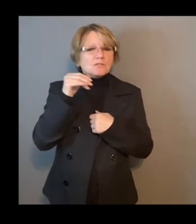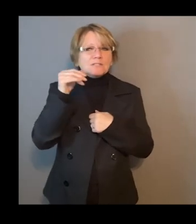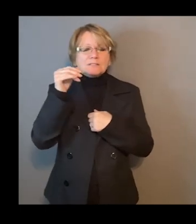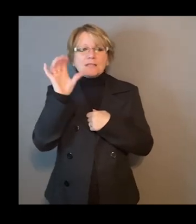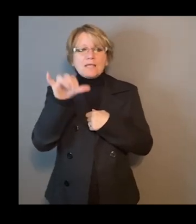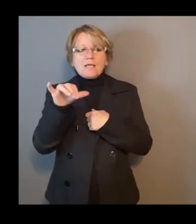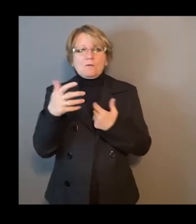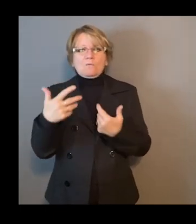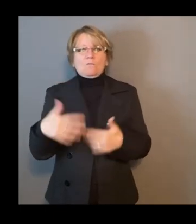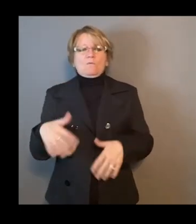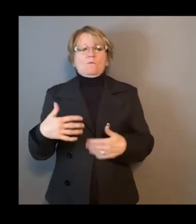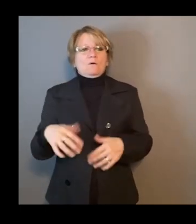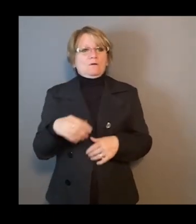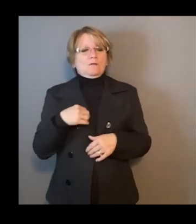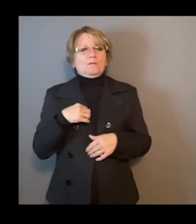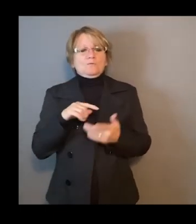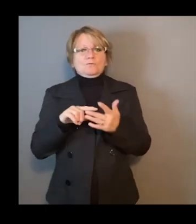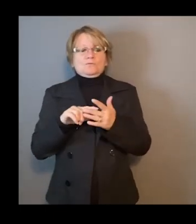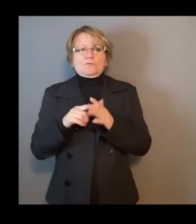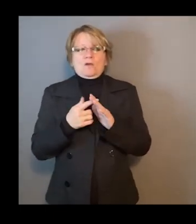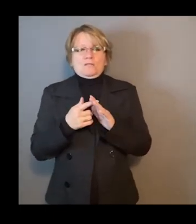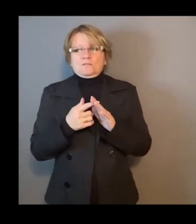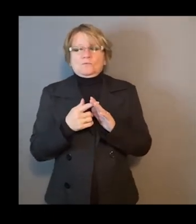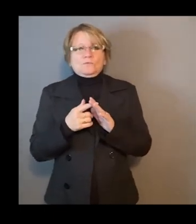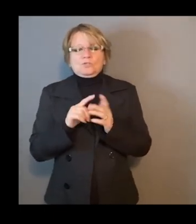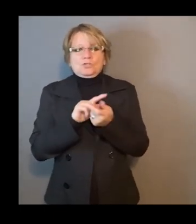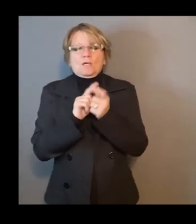and like, it's clear to you, you start to act a certain